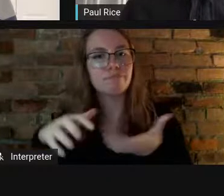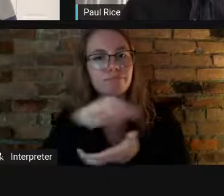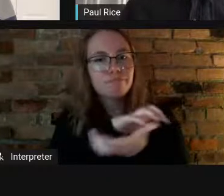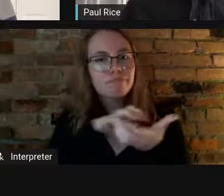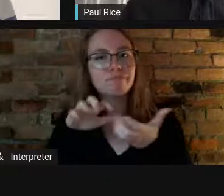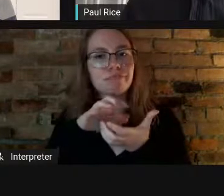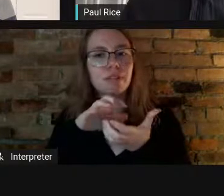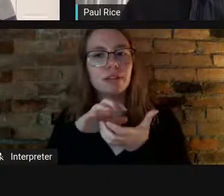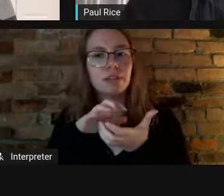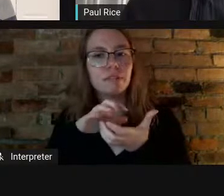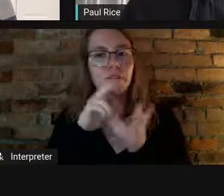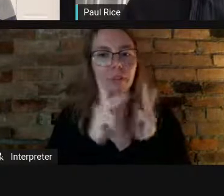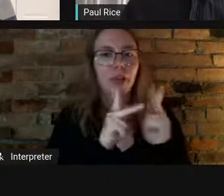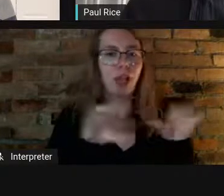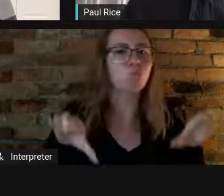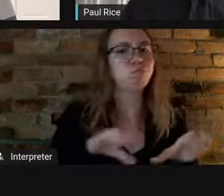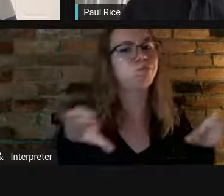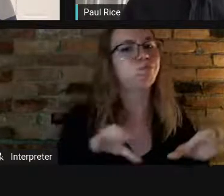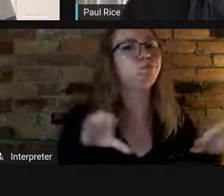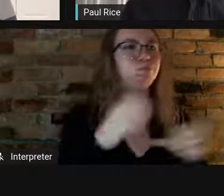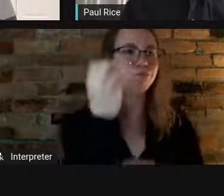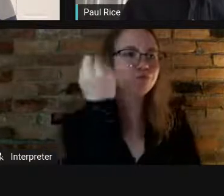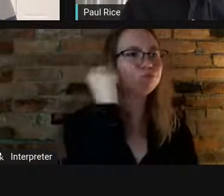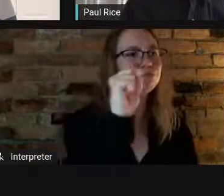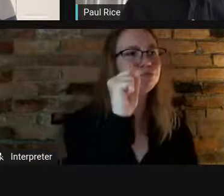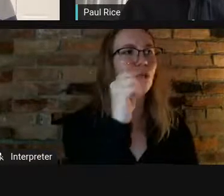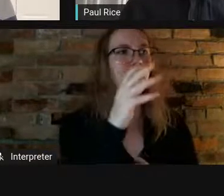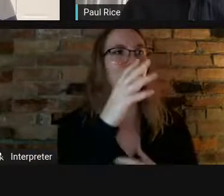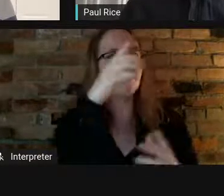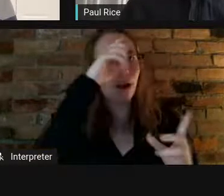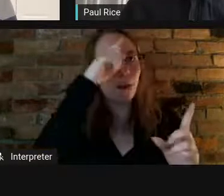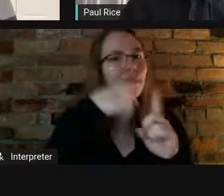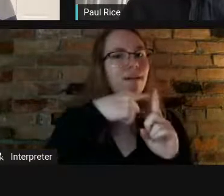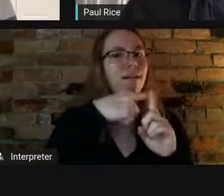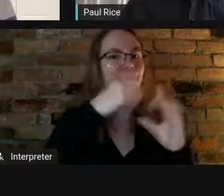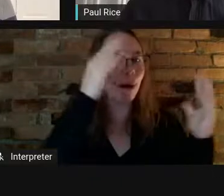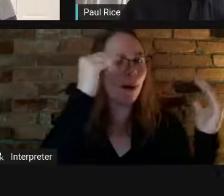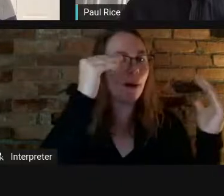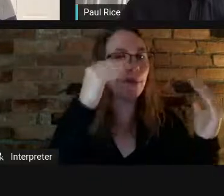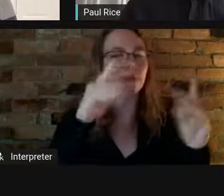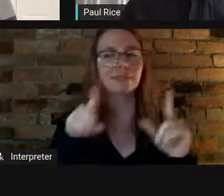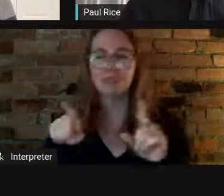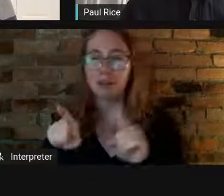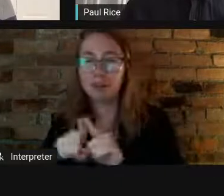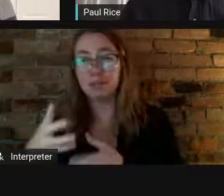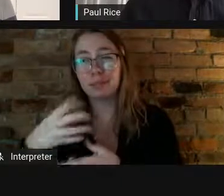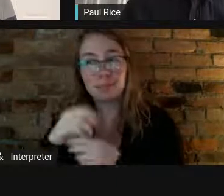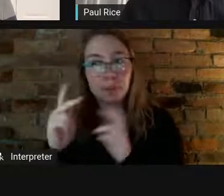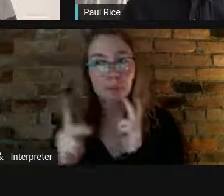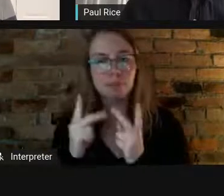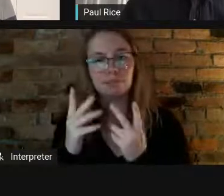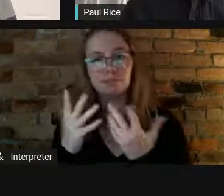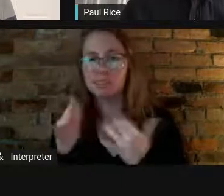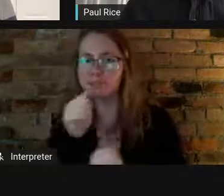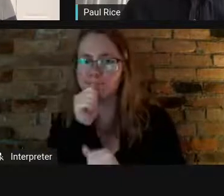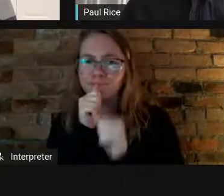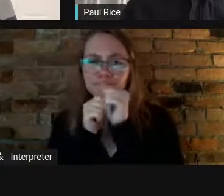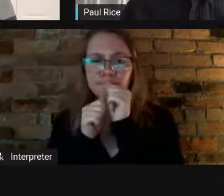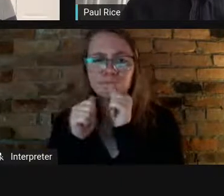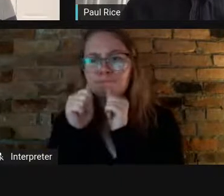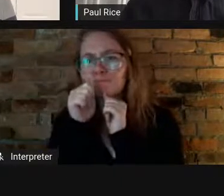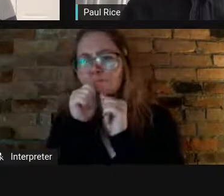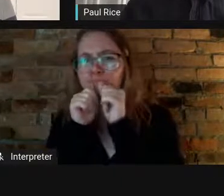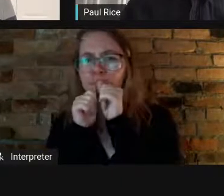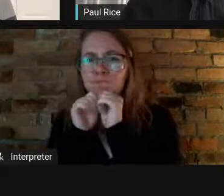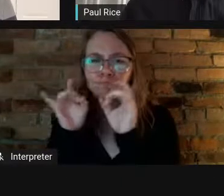activists and people who are hopeful, but also people who have suffered through a lot. But I